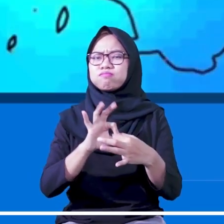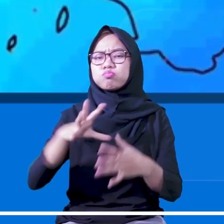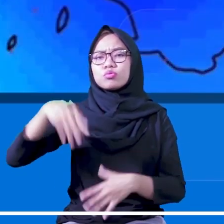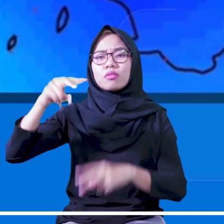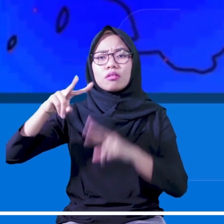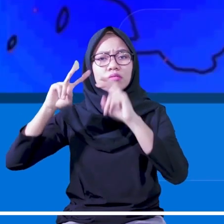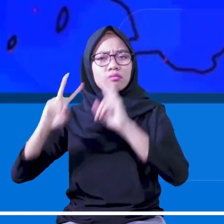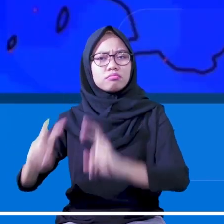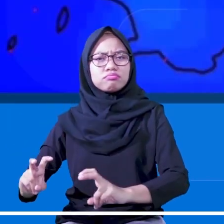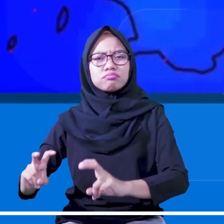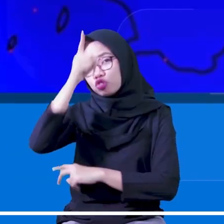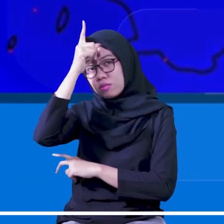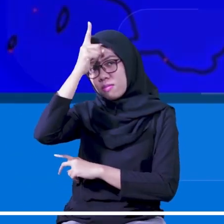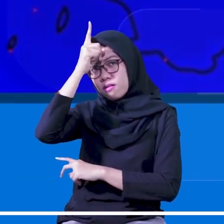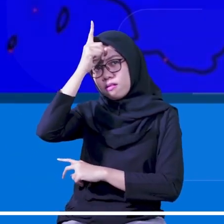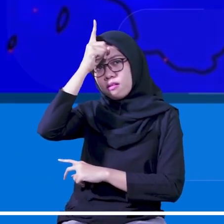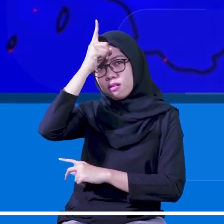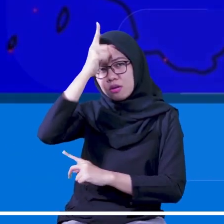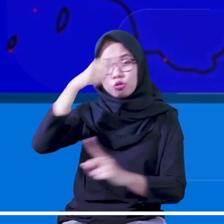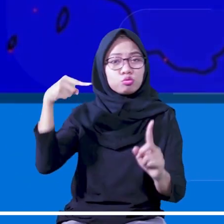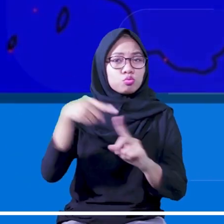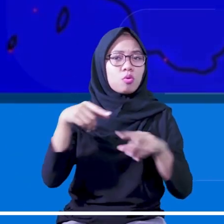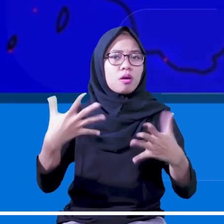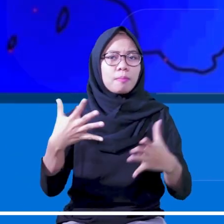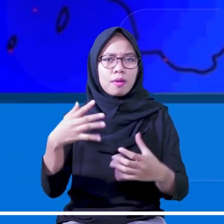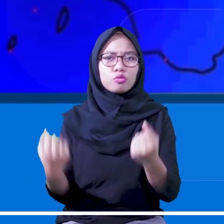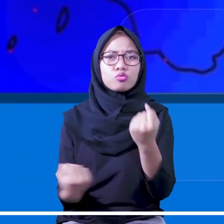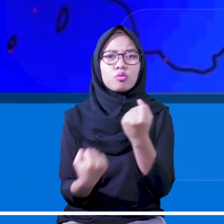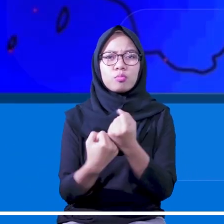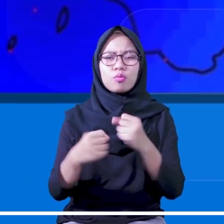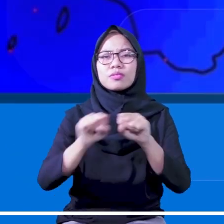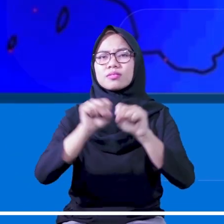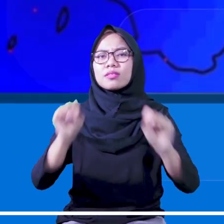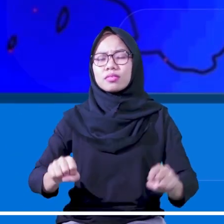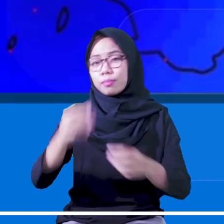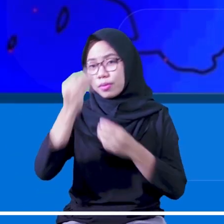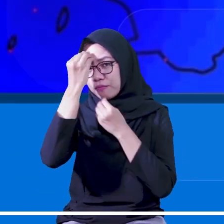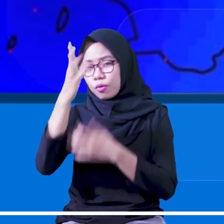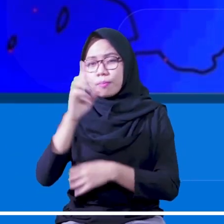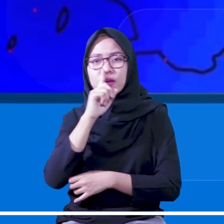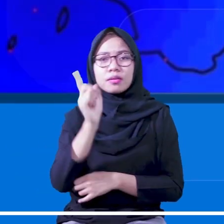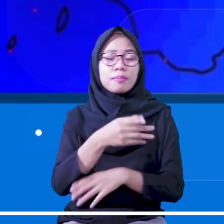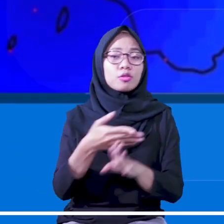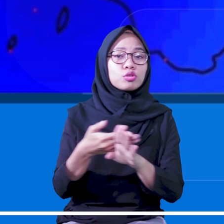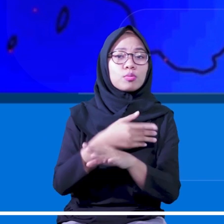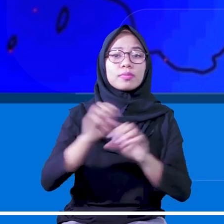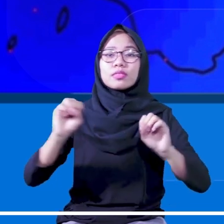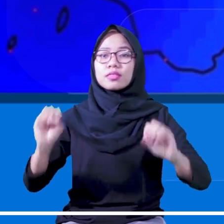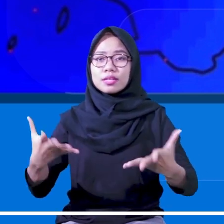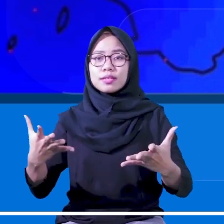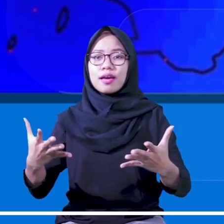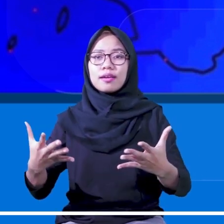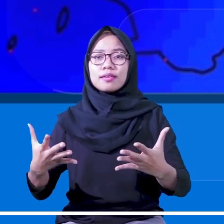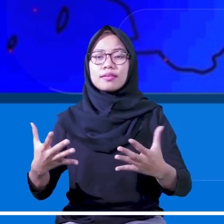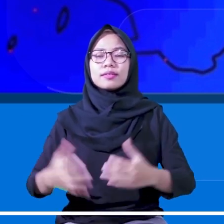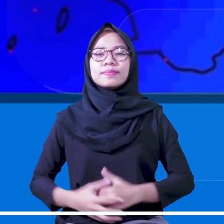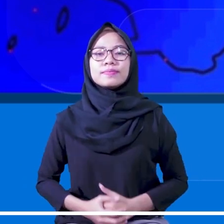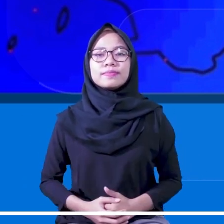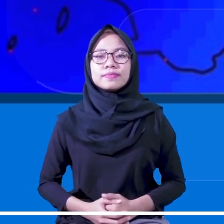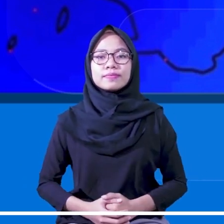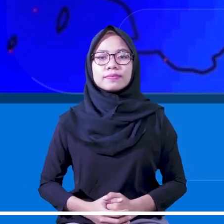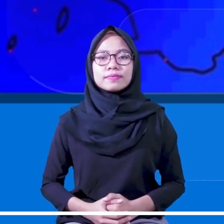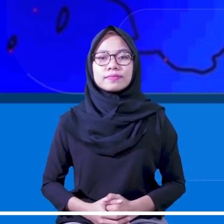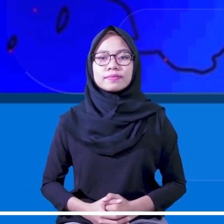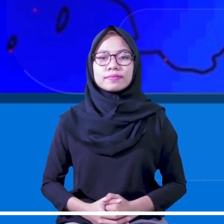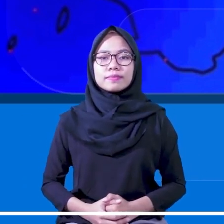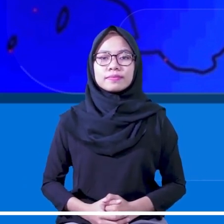for Geosciences, aiming to create an advanced system of GNSS data utilization, particularly to